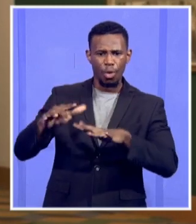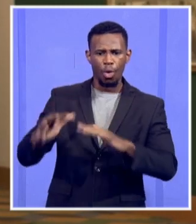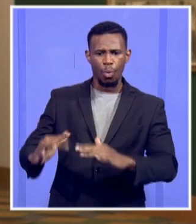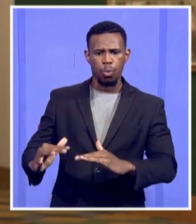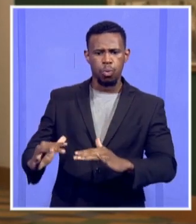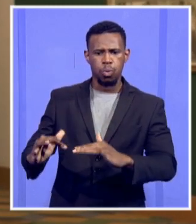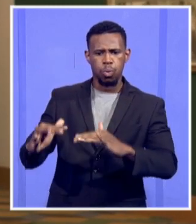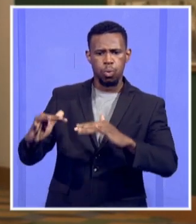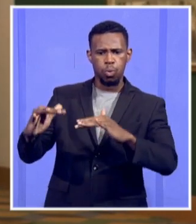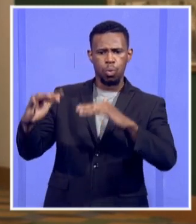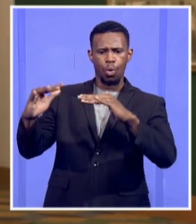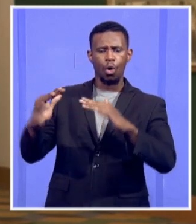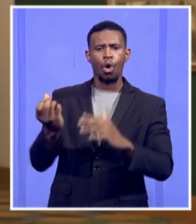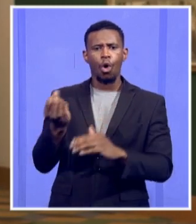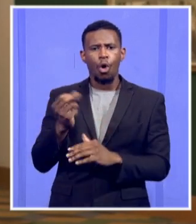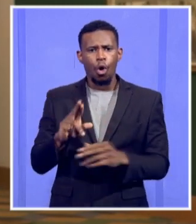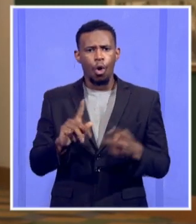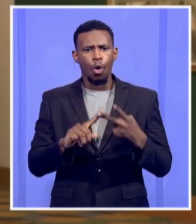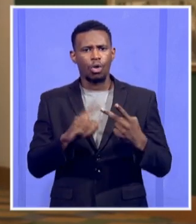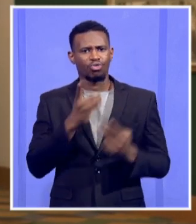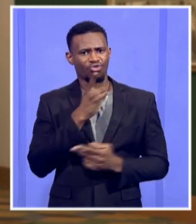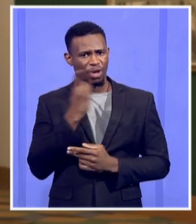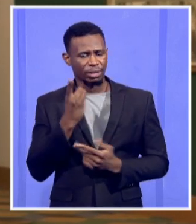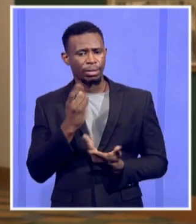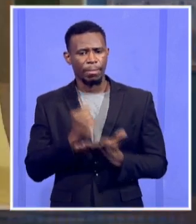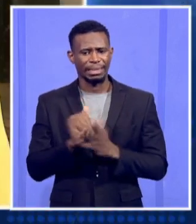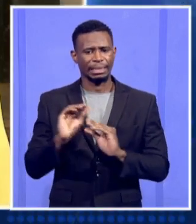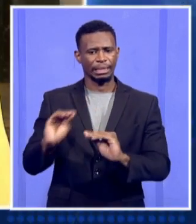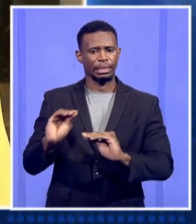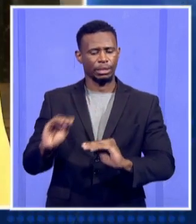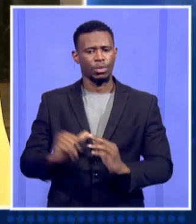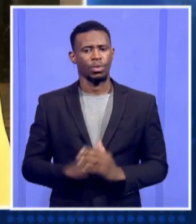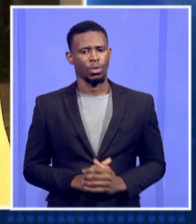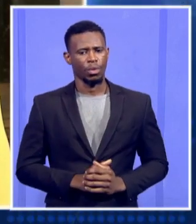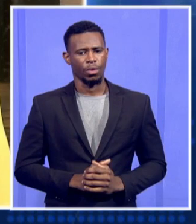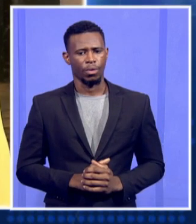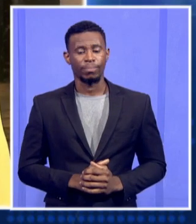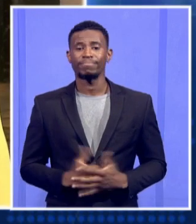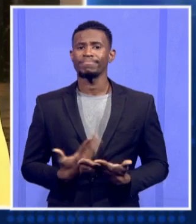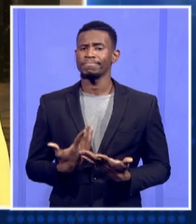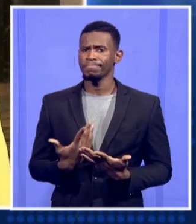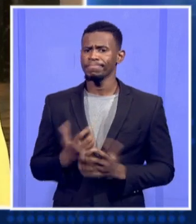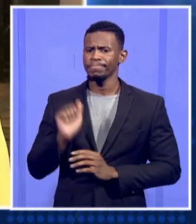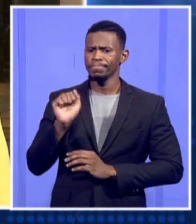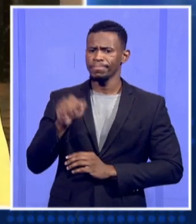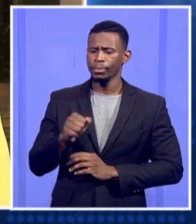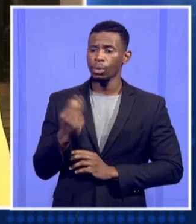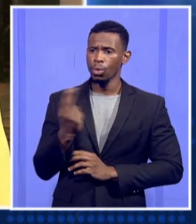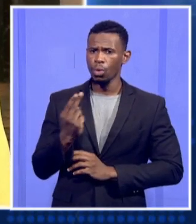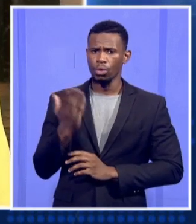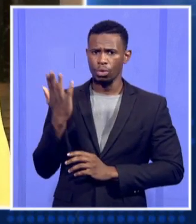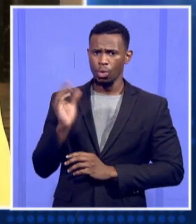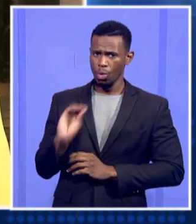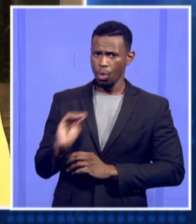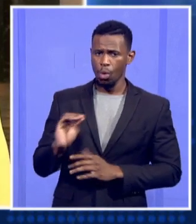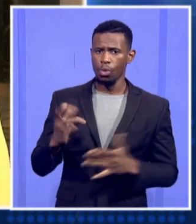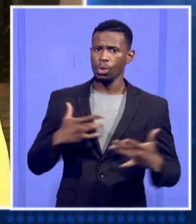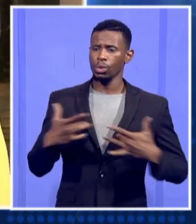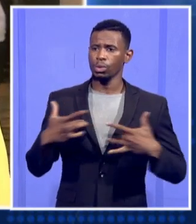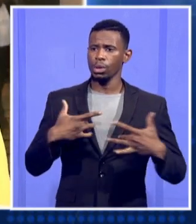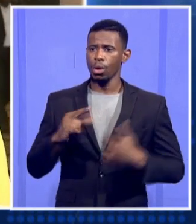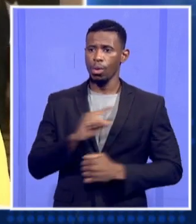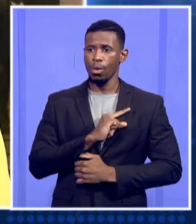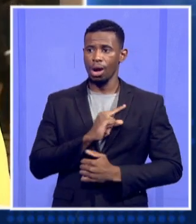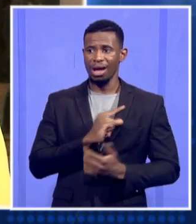challenges of drought? Ms. Sophie, there have also been concerns about, decisions